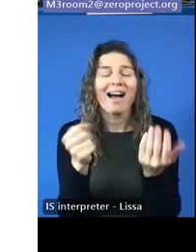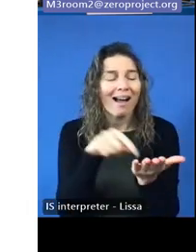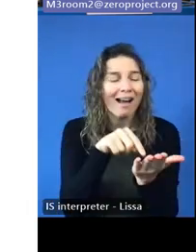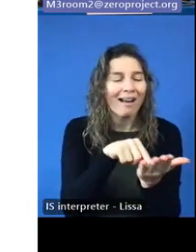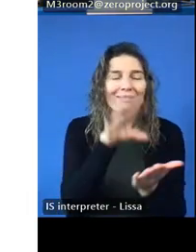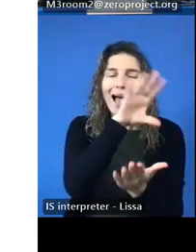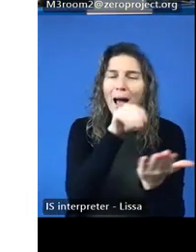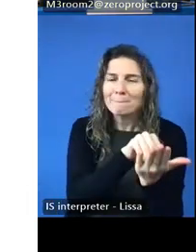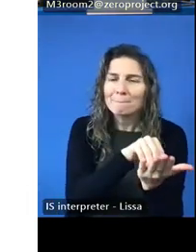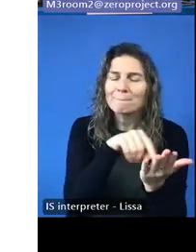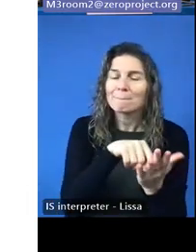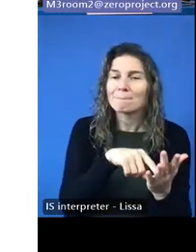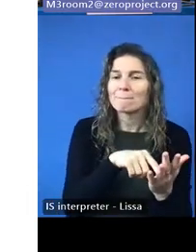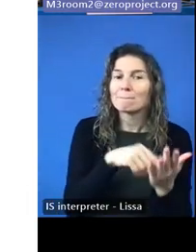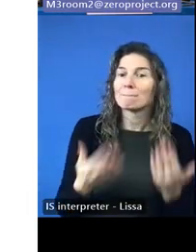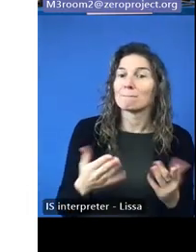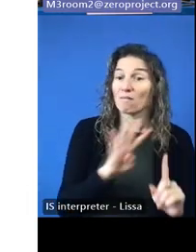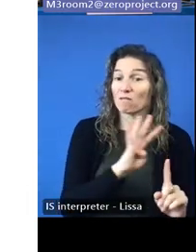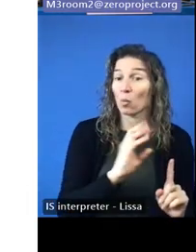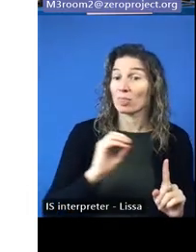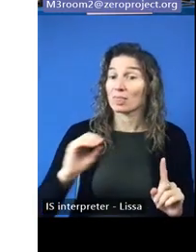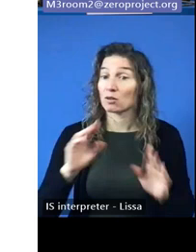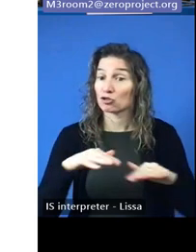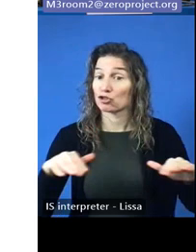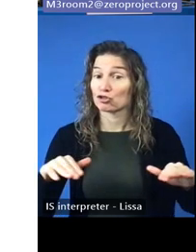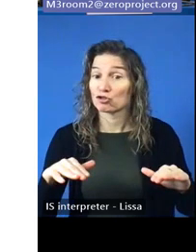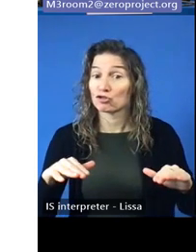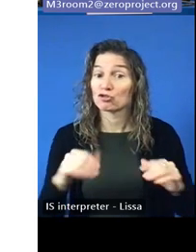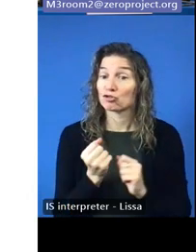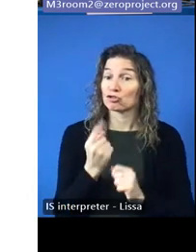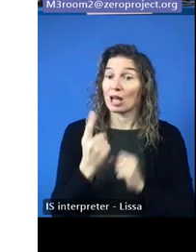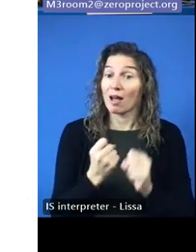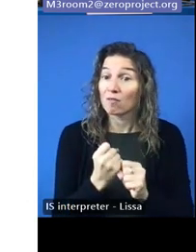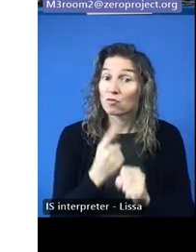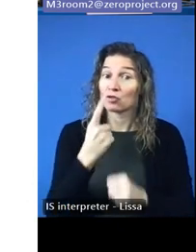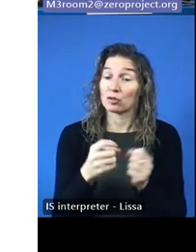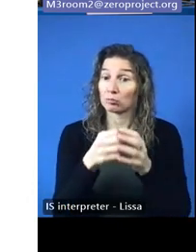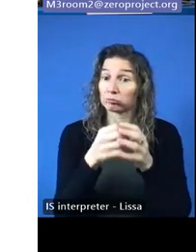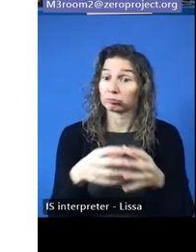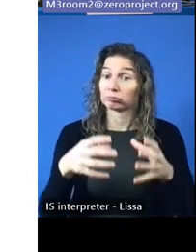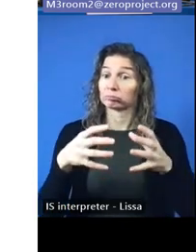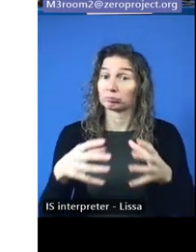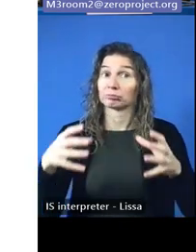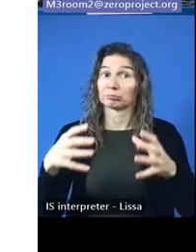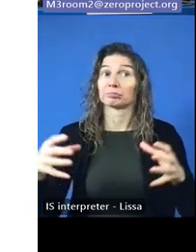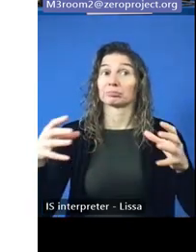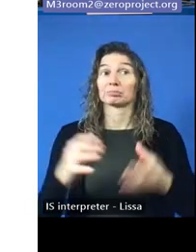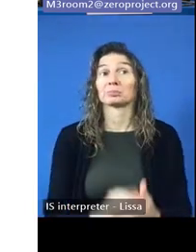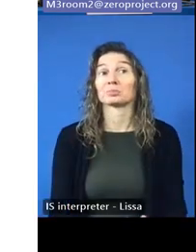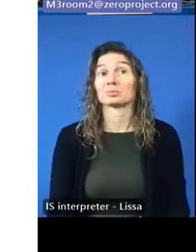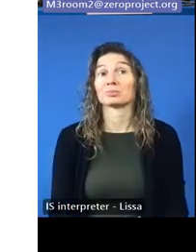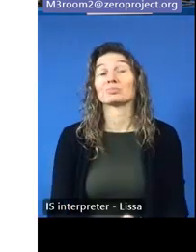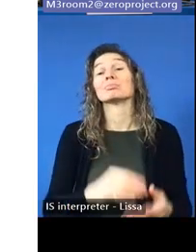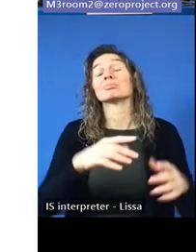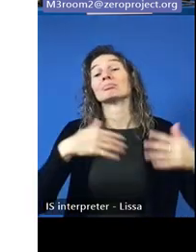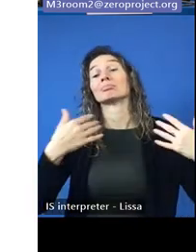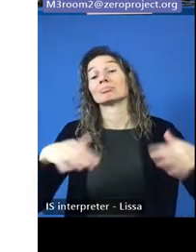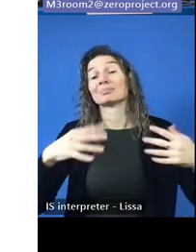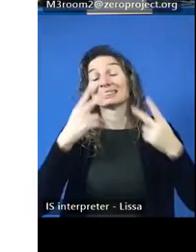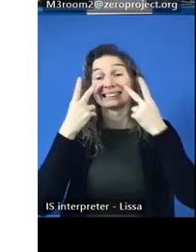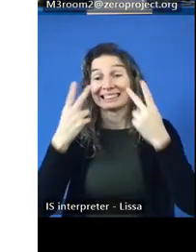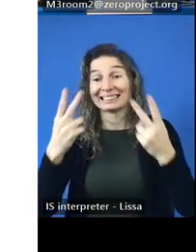year. Beyond that, we estimate that millions of children will also benefit from the inclusive